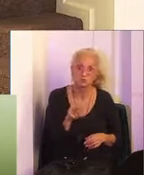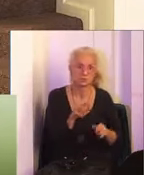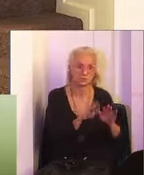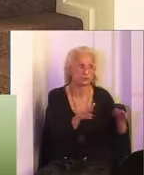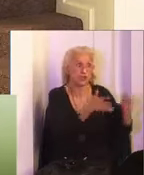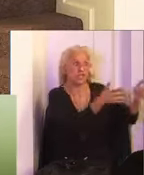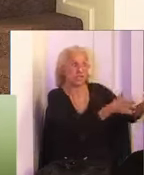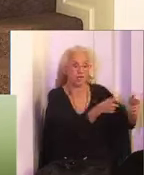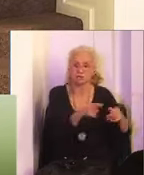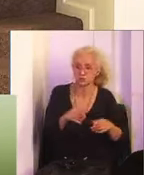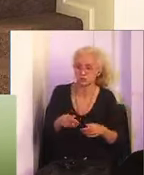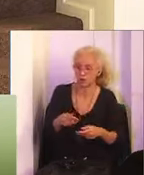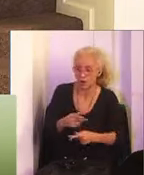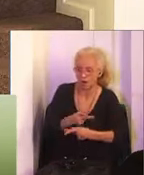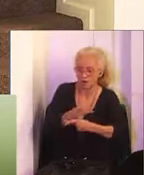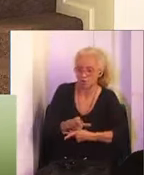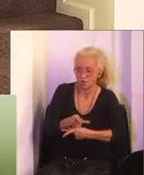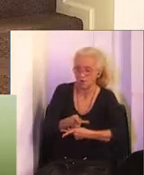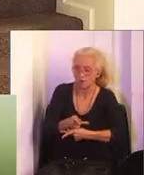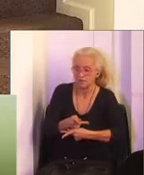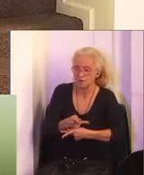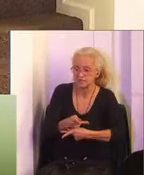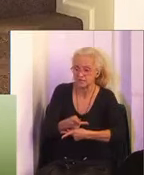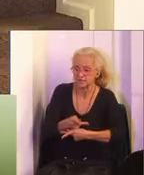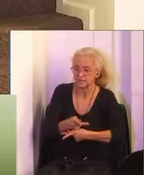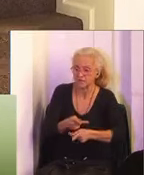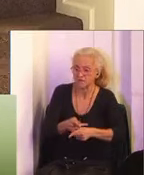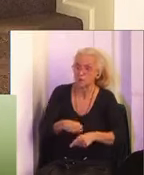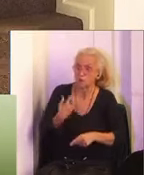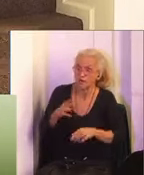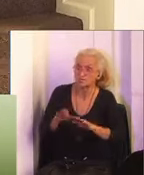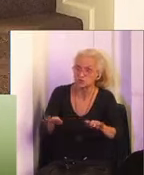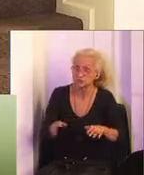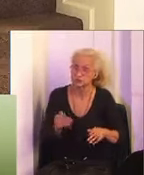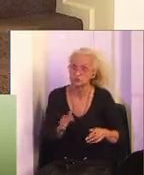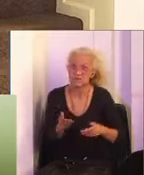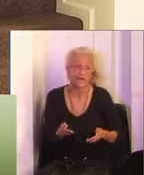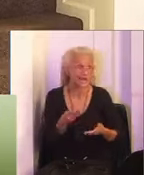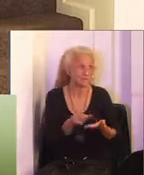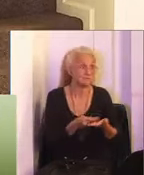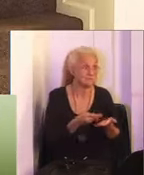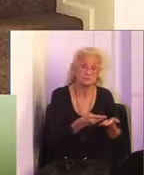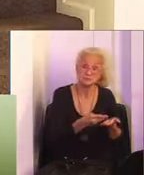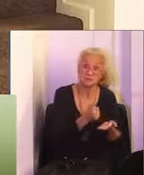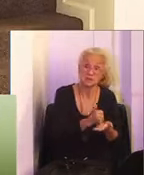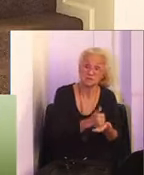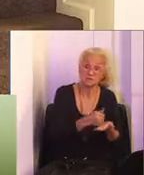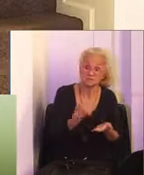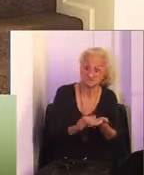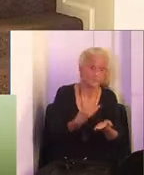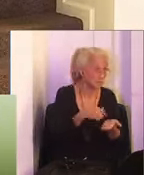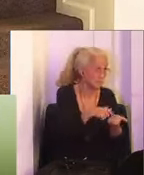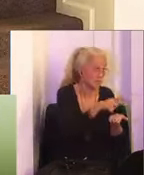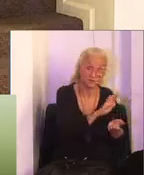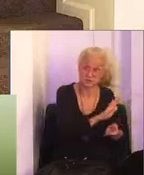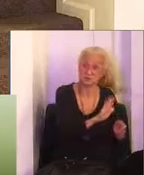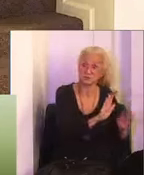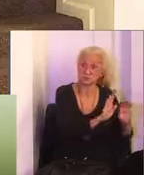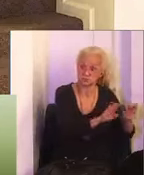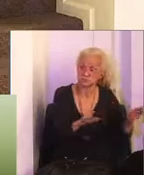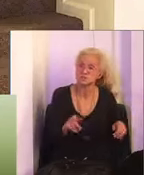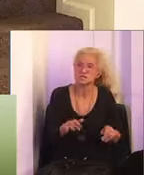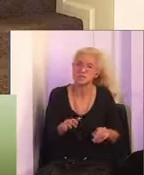that they could provide for their own children. And it's really fascinating to watch. In fact, if you go back, if